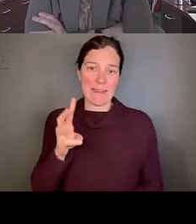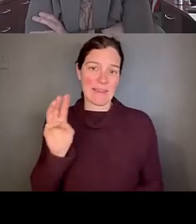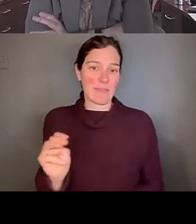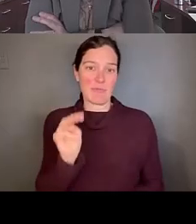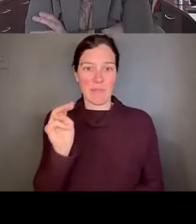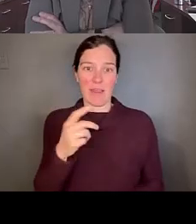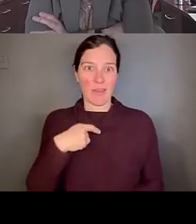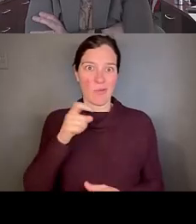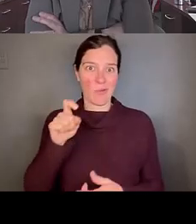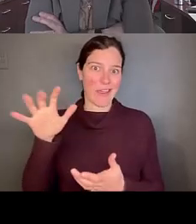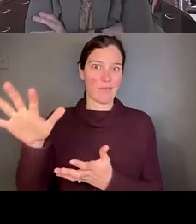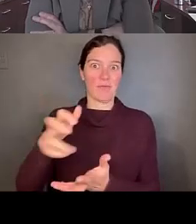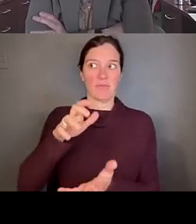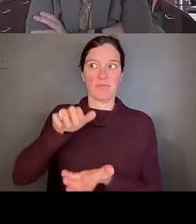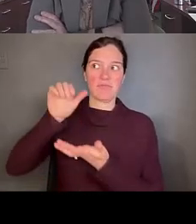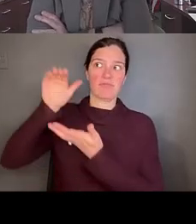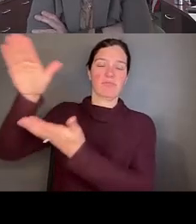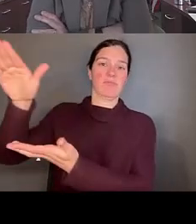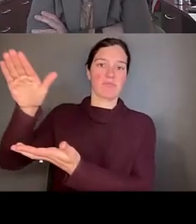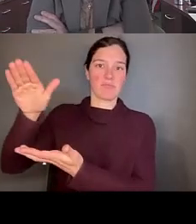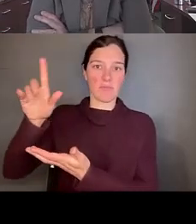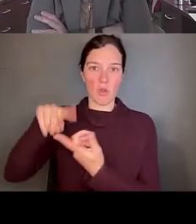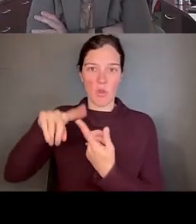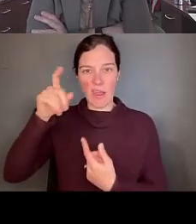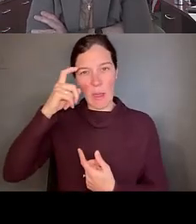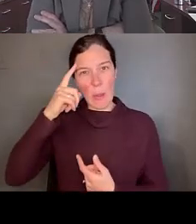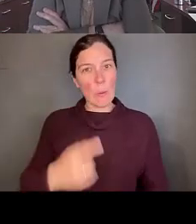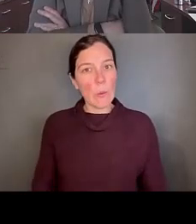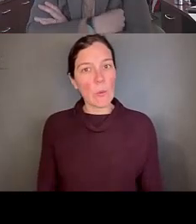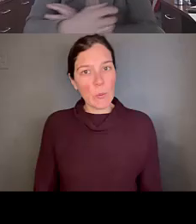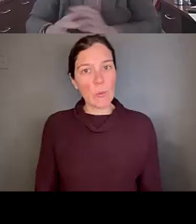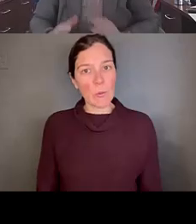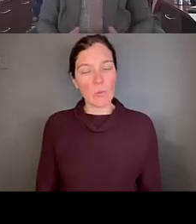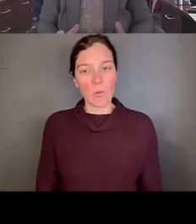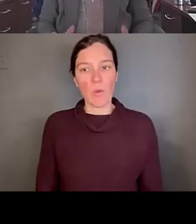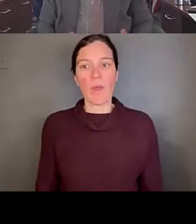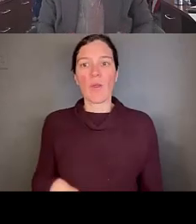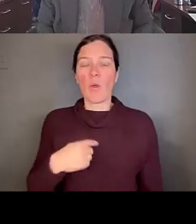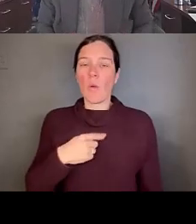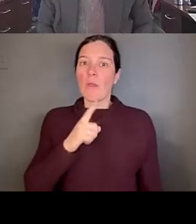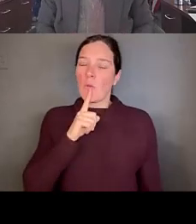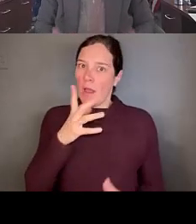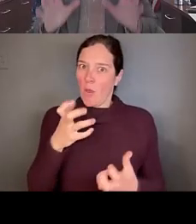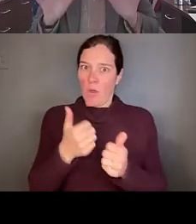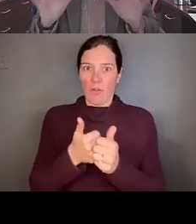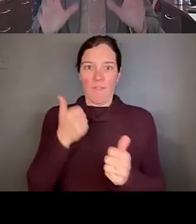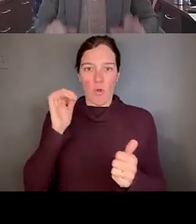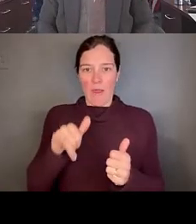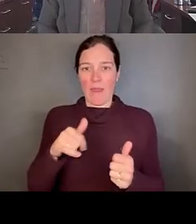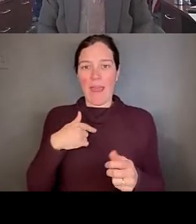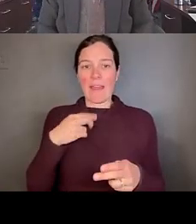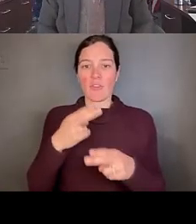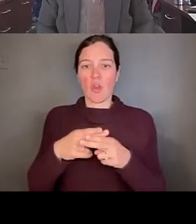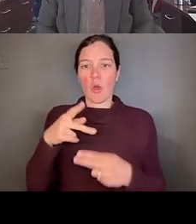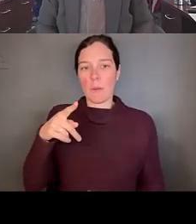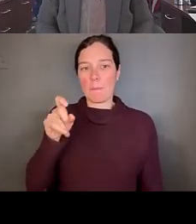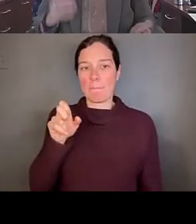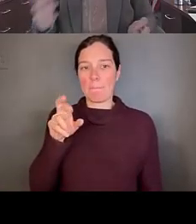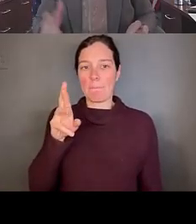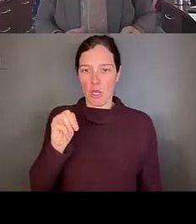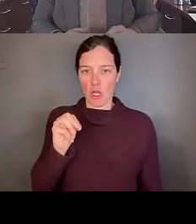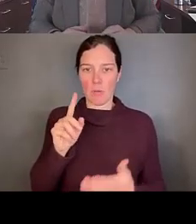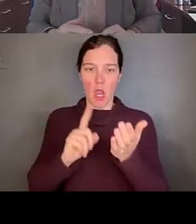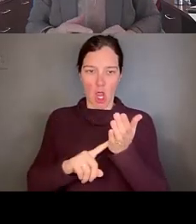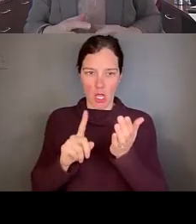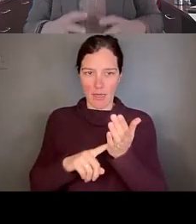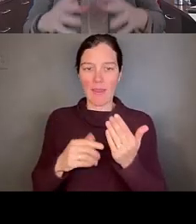we've got to claw back and hand to the federal government. That is hard. So we really want to avoid that. They're called PERM audits. There